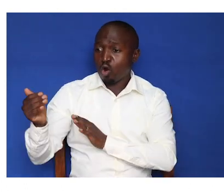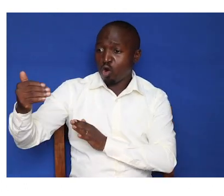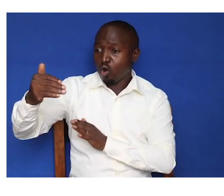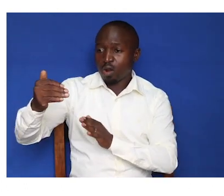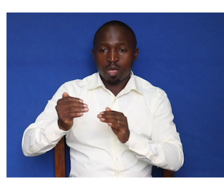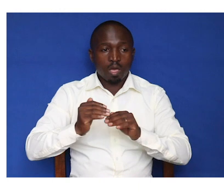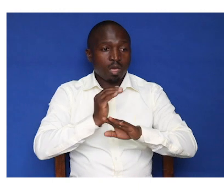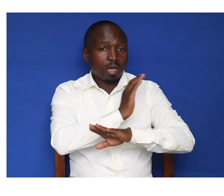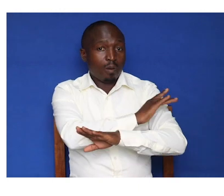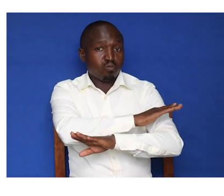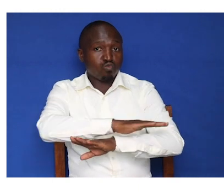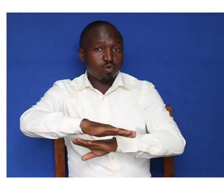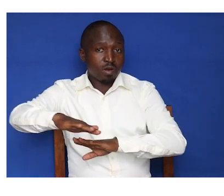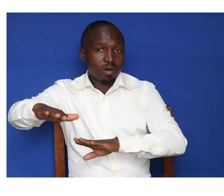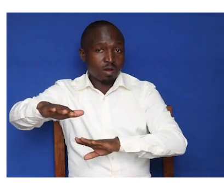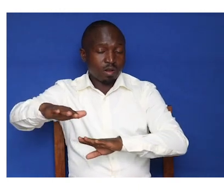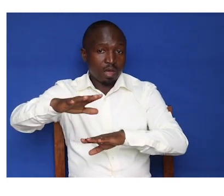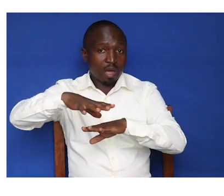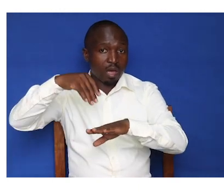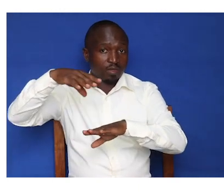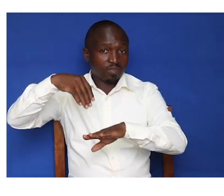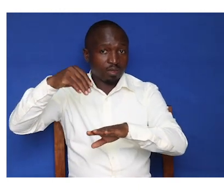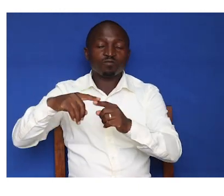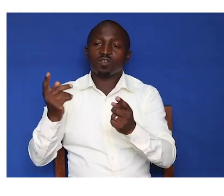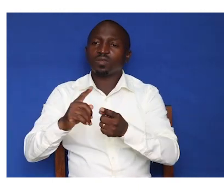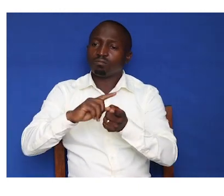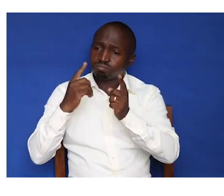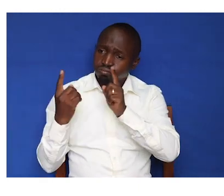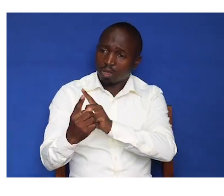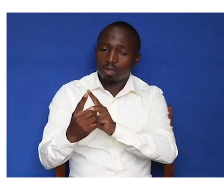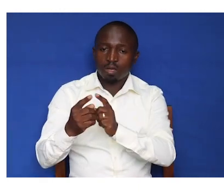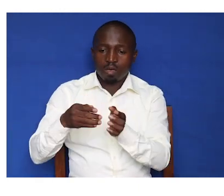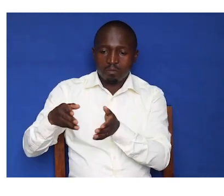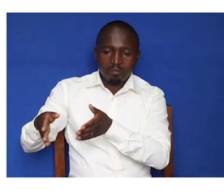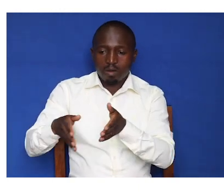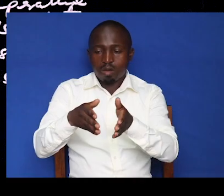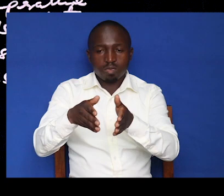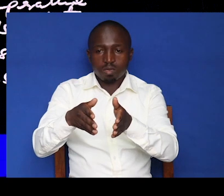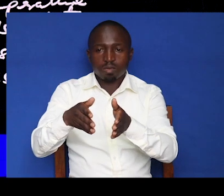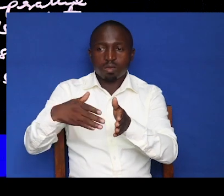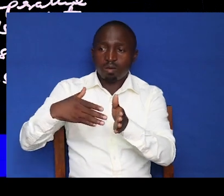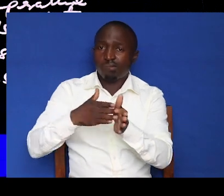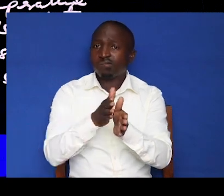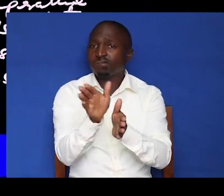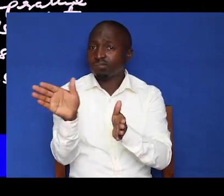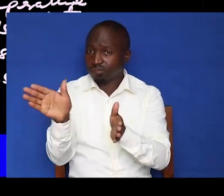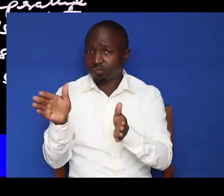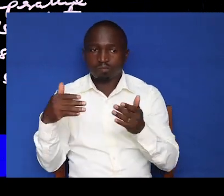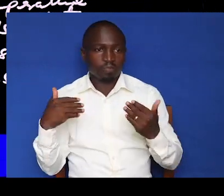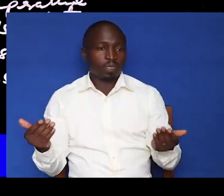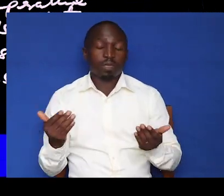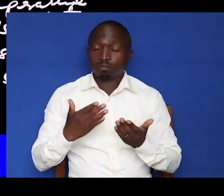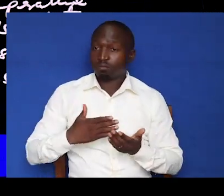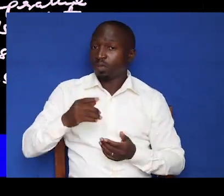direction of water current by redirecting it in a certain path. My dear students, I would like